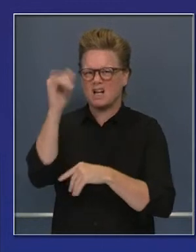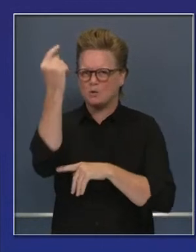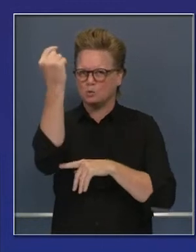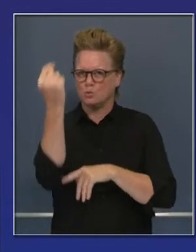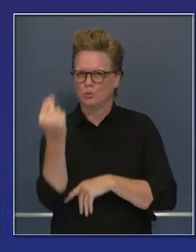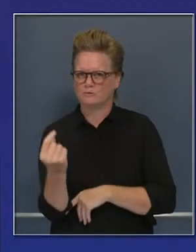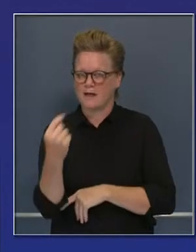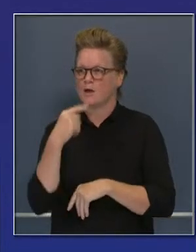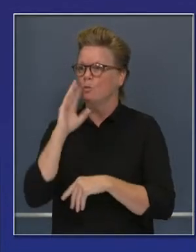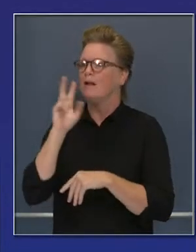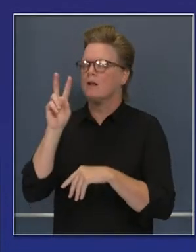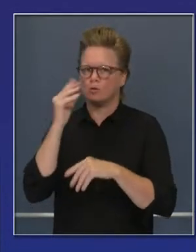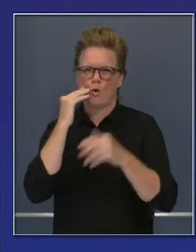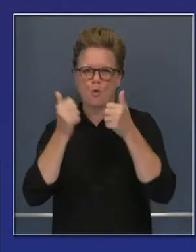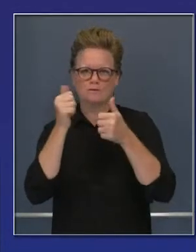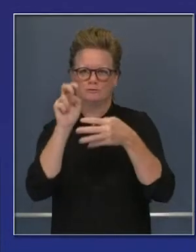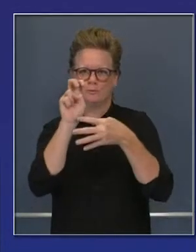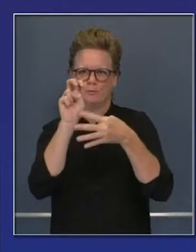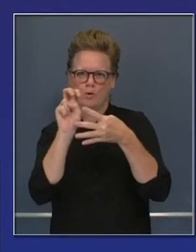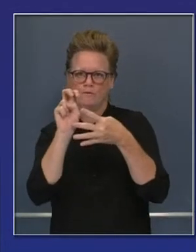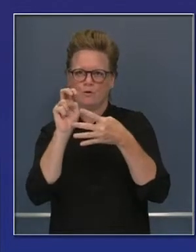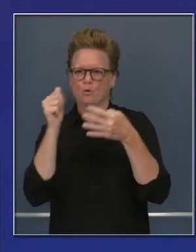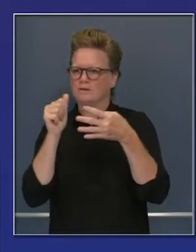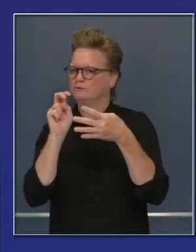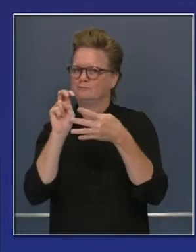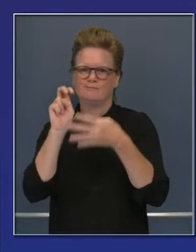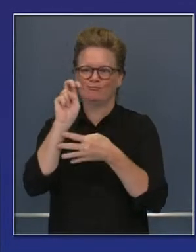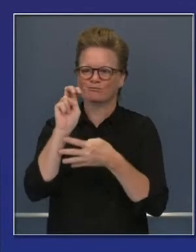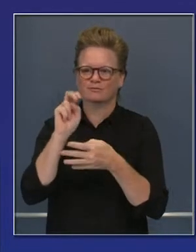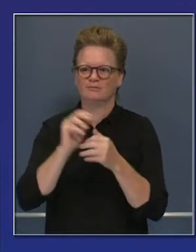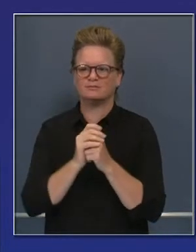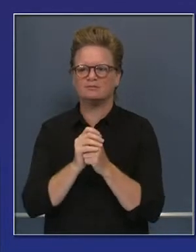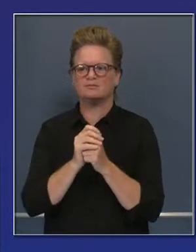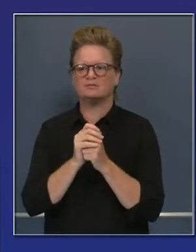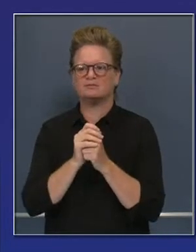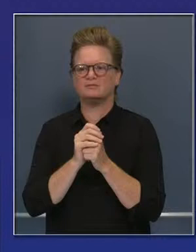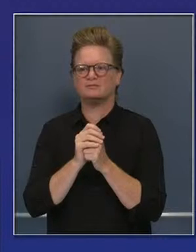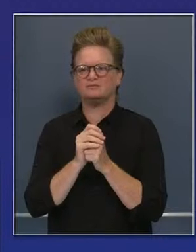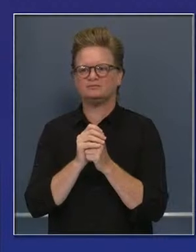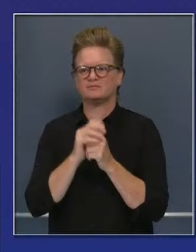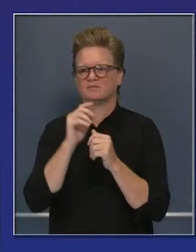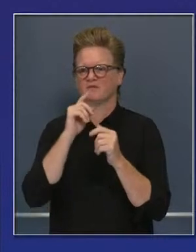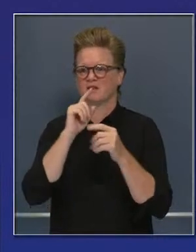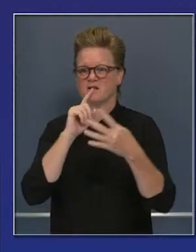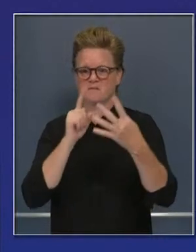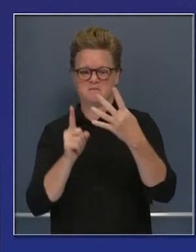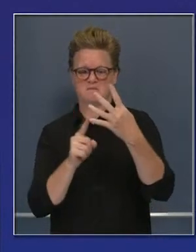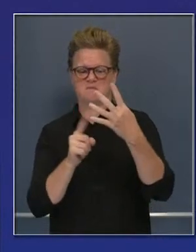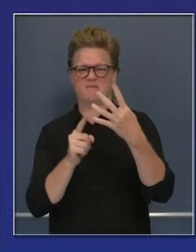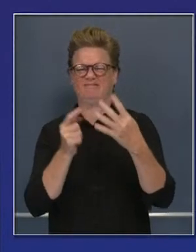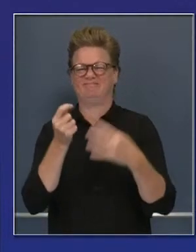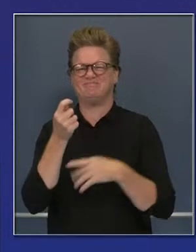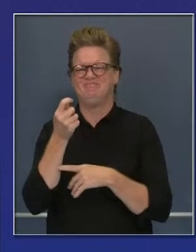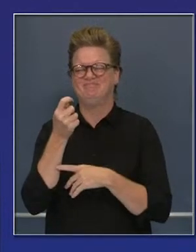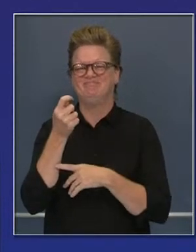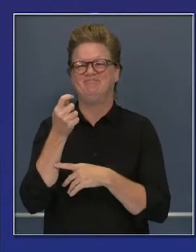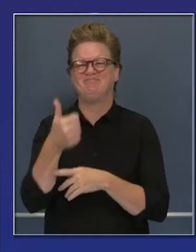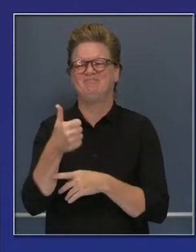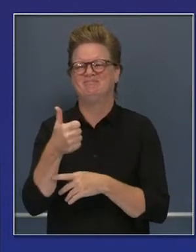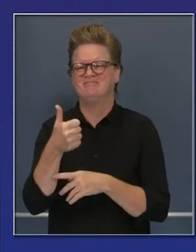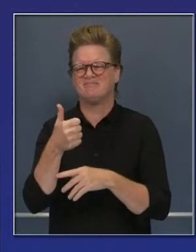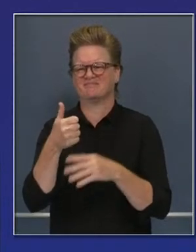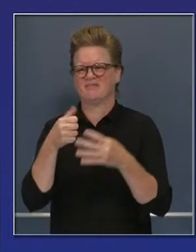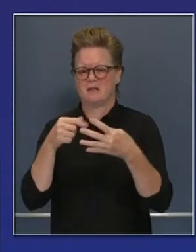spread yellow. In those maps, he'll be presenting that update on those counties in just a few moments. With